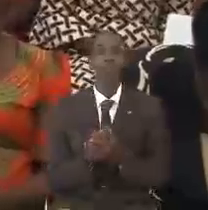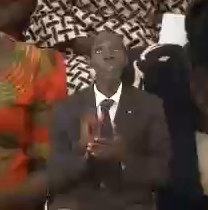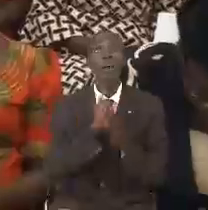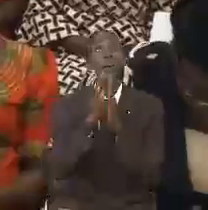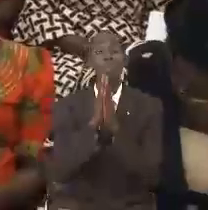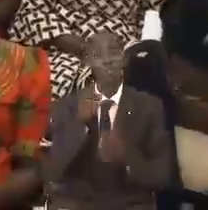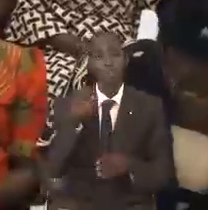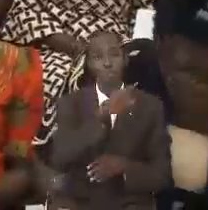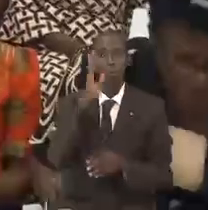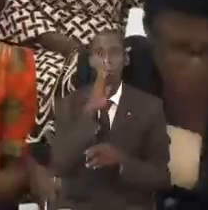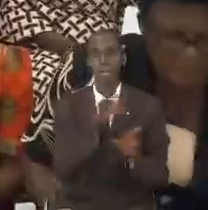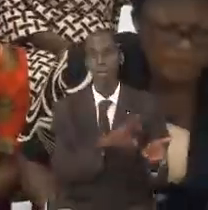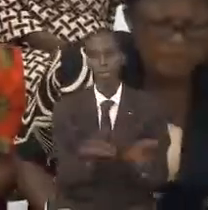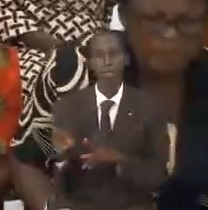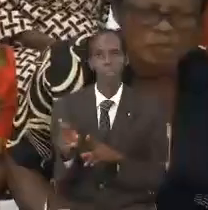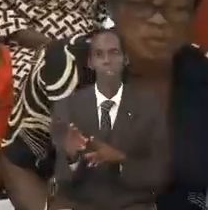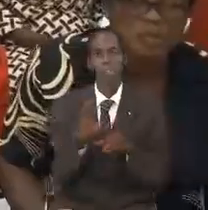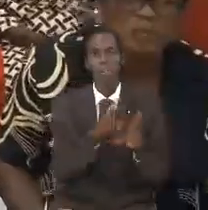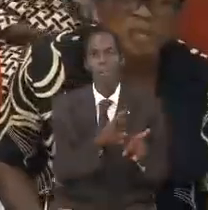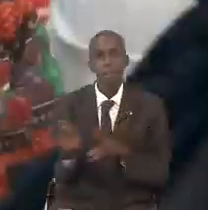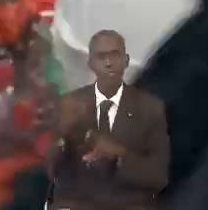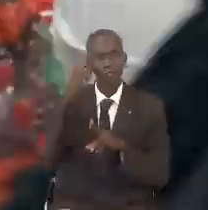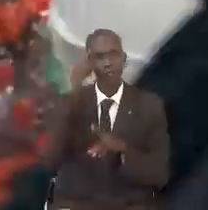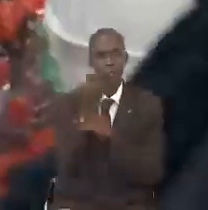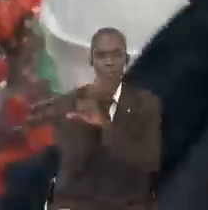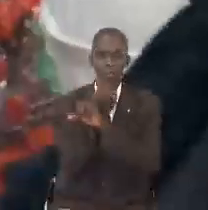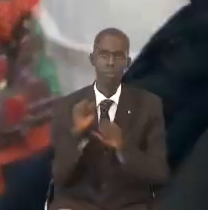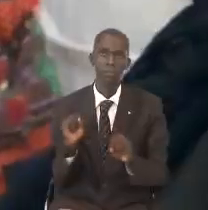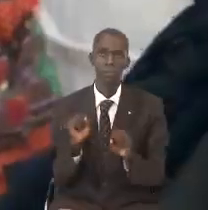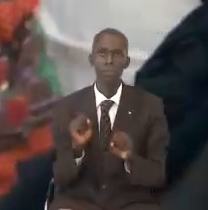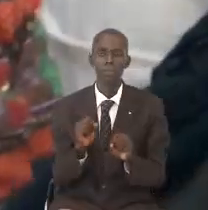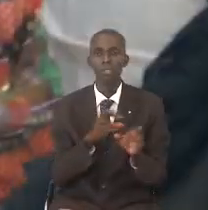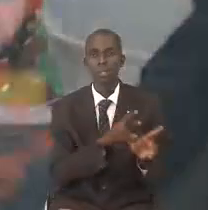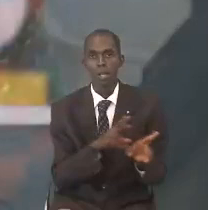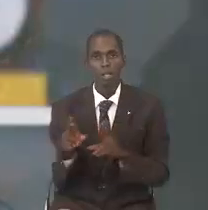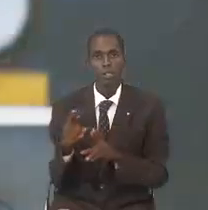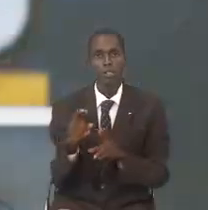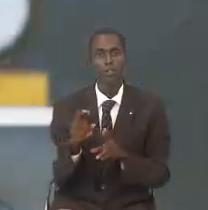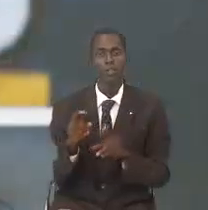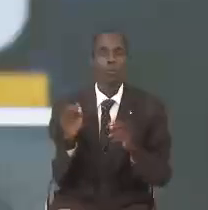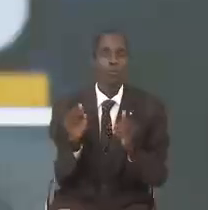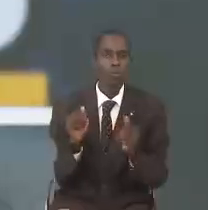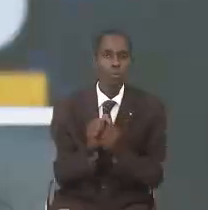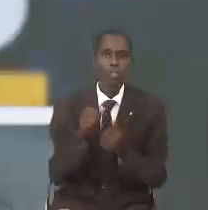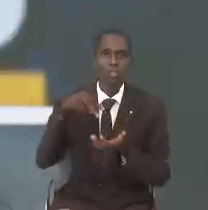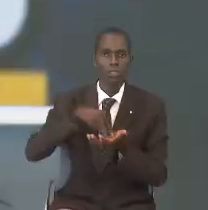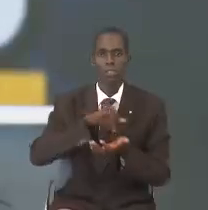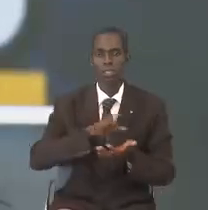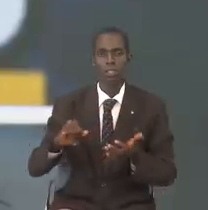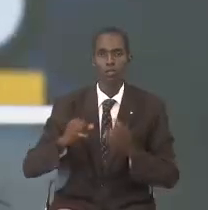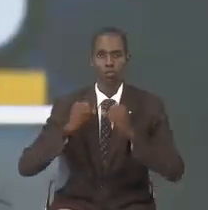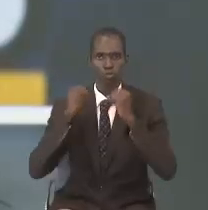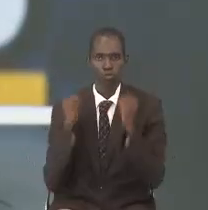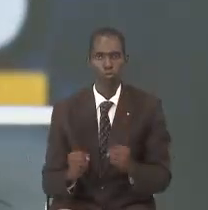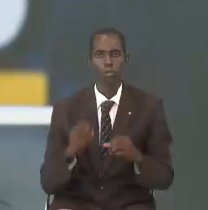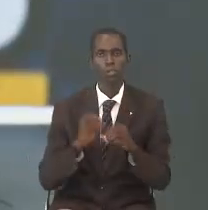ready. Ready with salvation. Ready with standing firm in